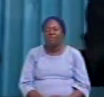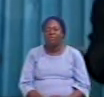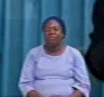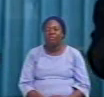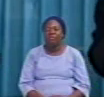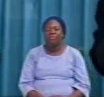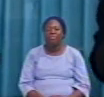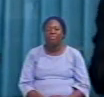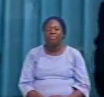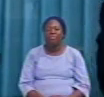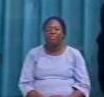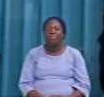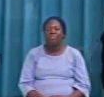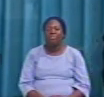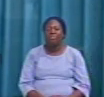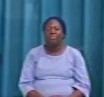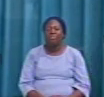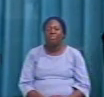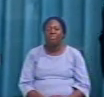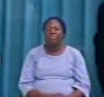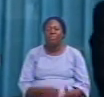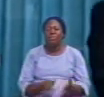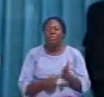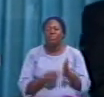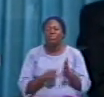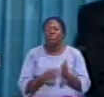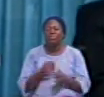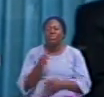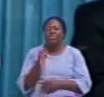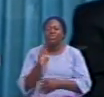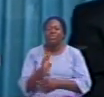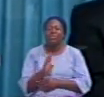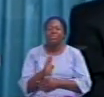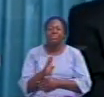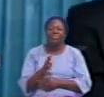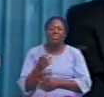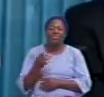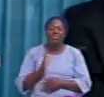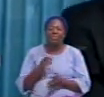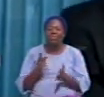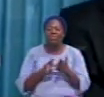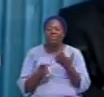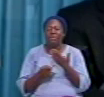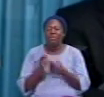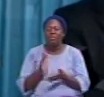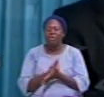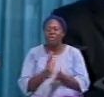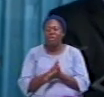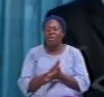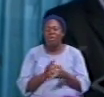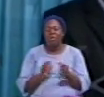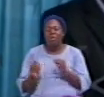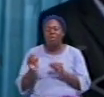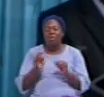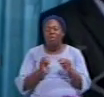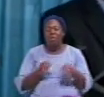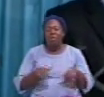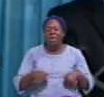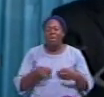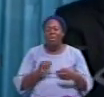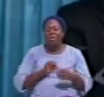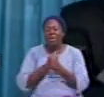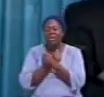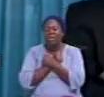We want to turn to page 4 of our program. Oh, how I